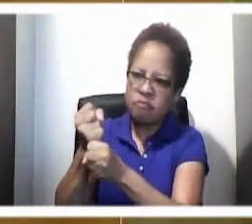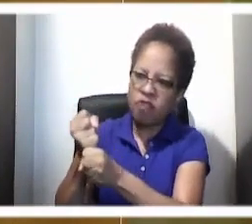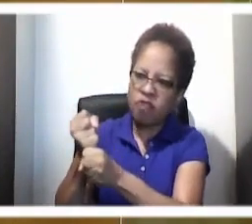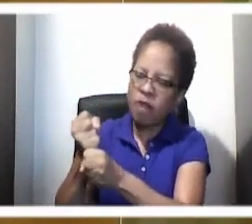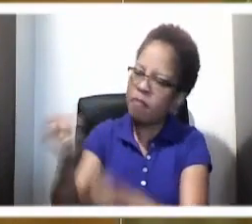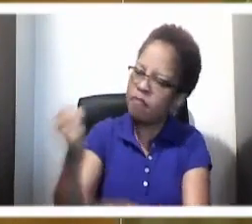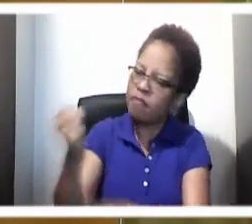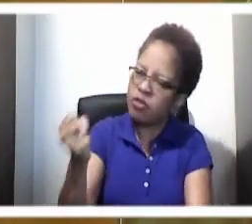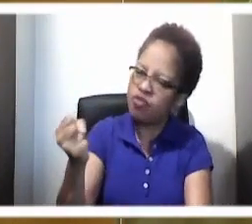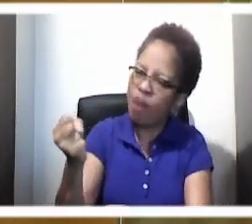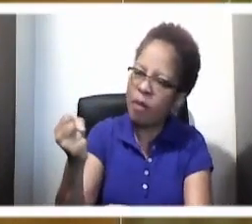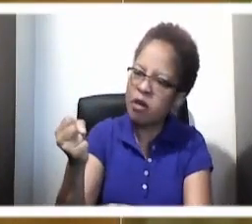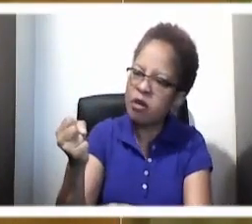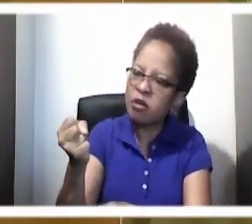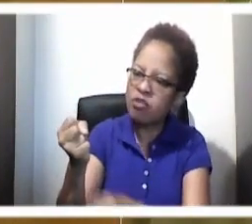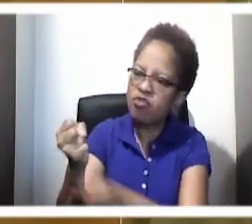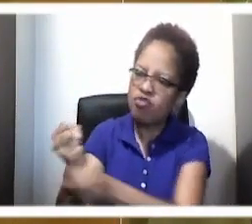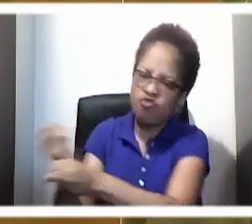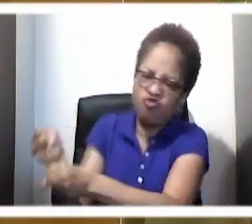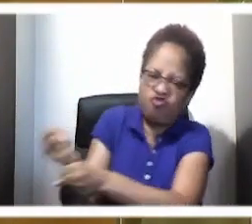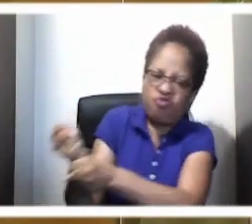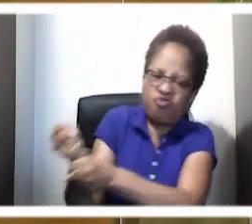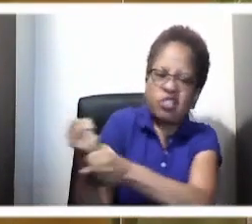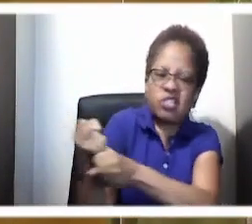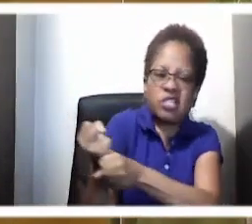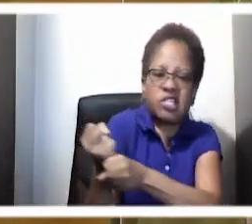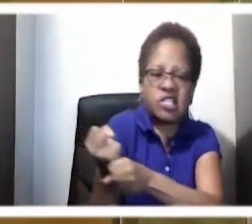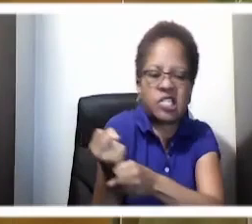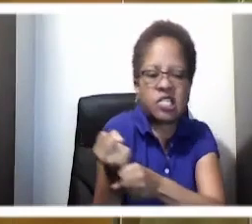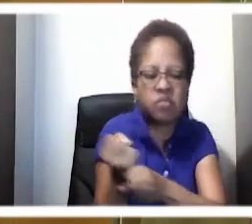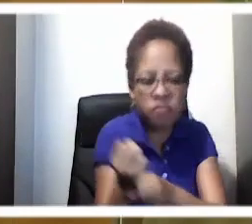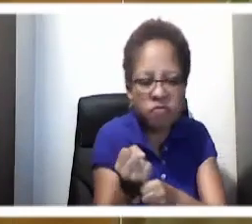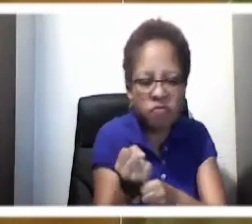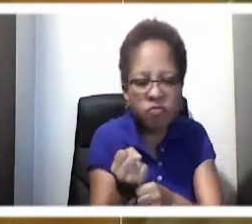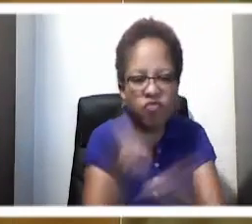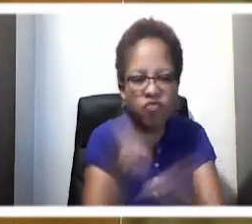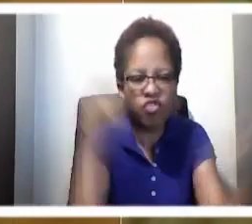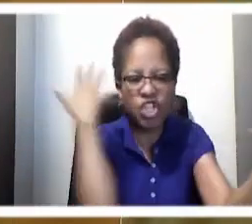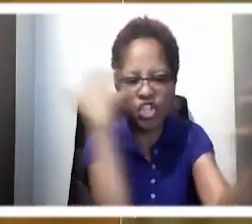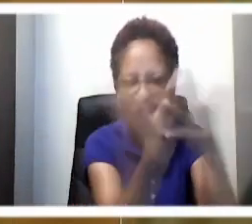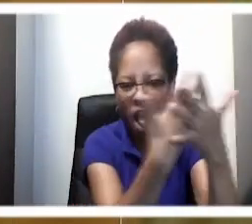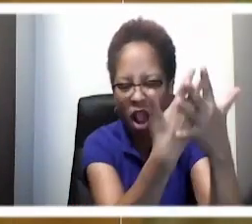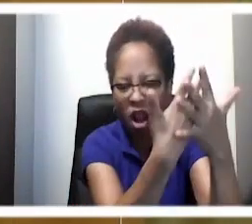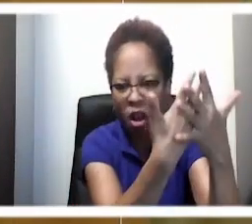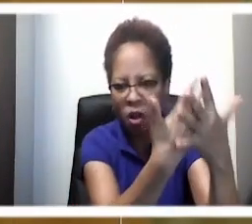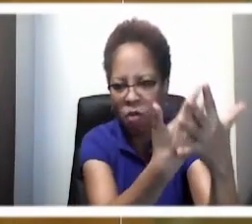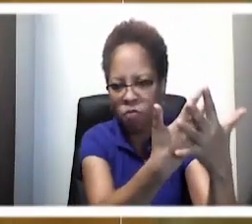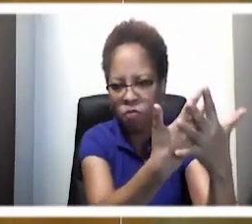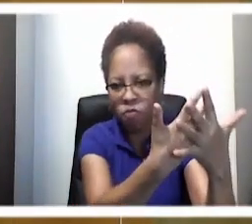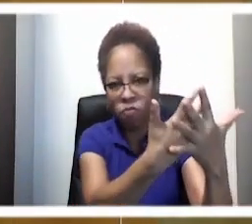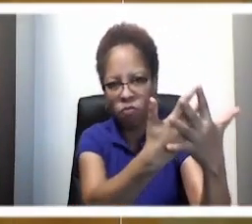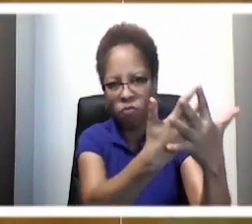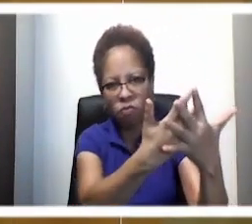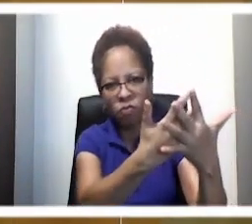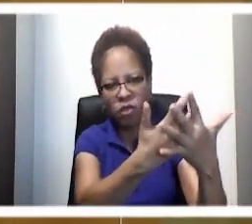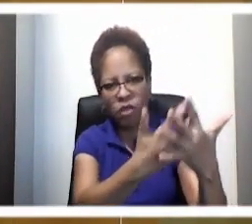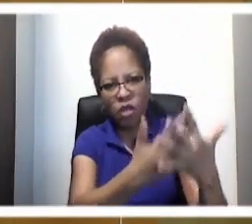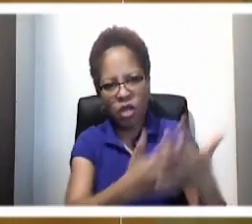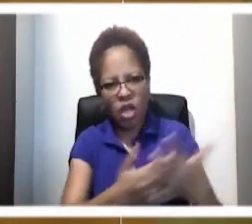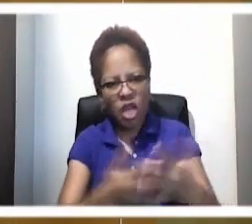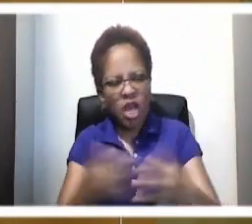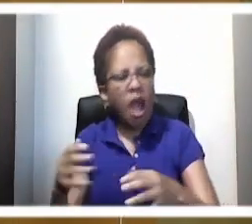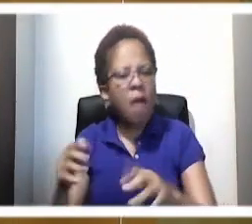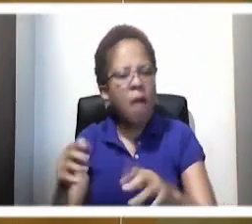his coat, and dragged him off to jail. Just as he was about to throw the